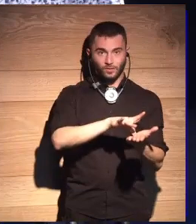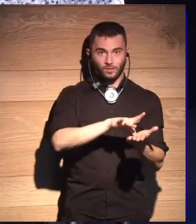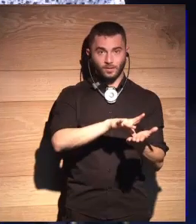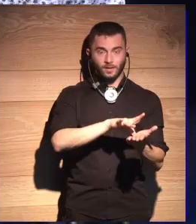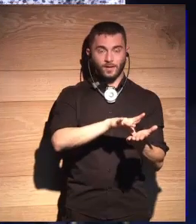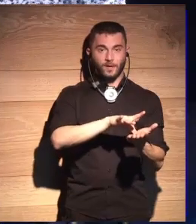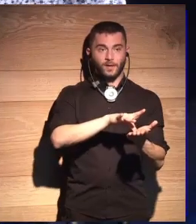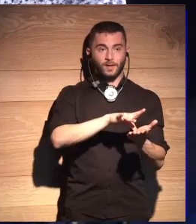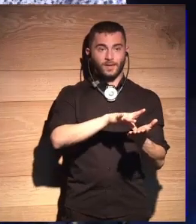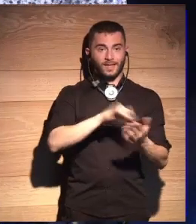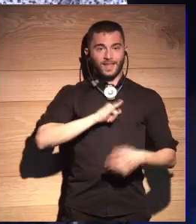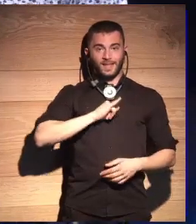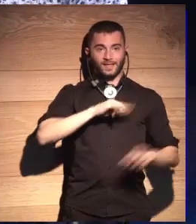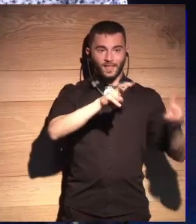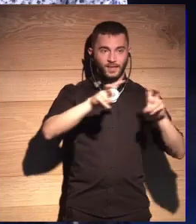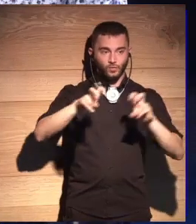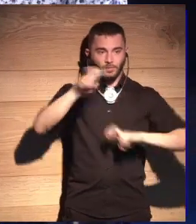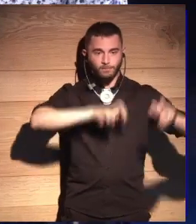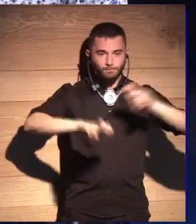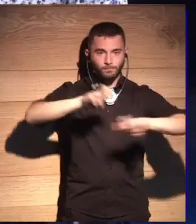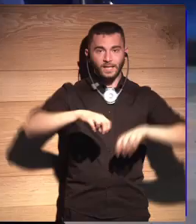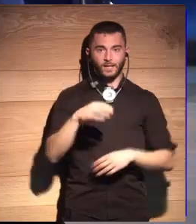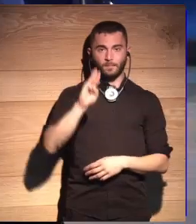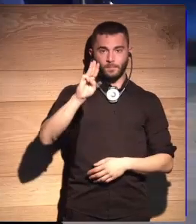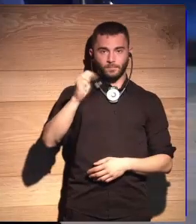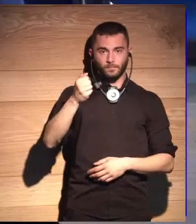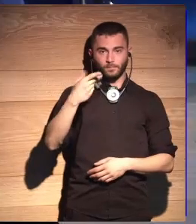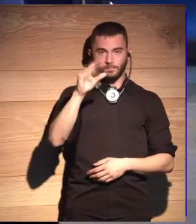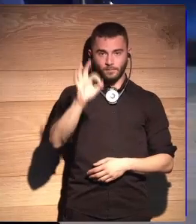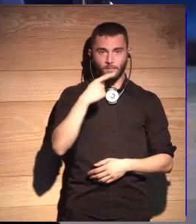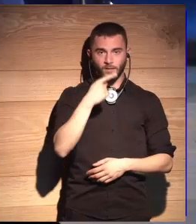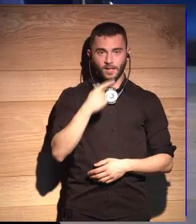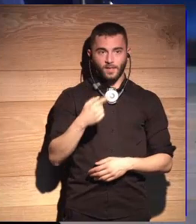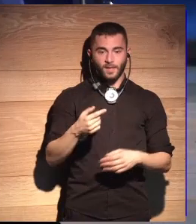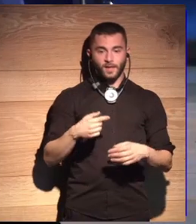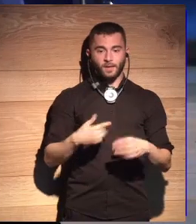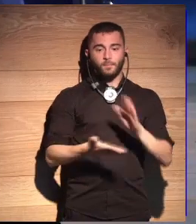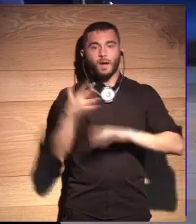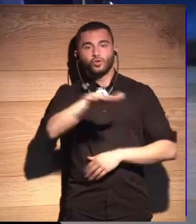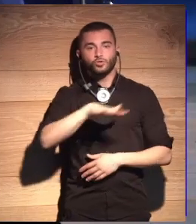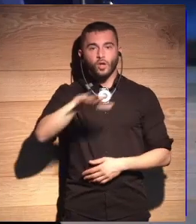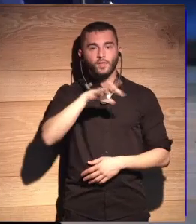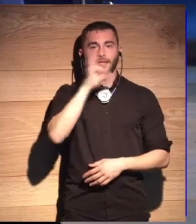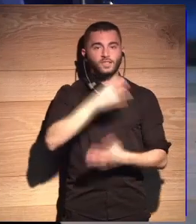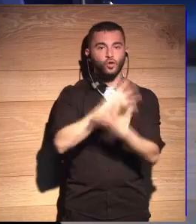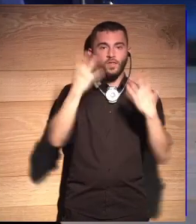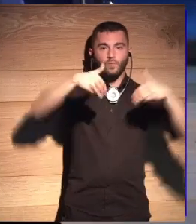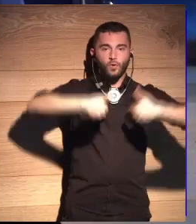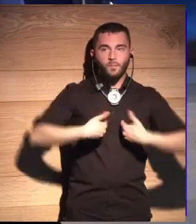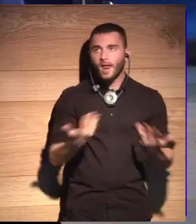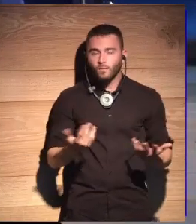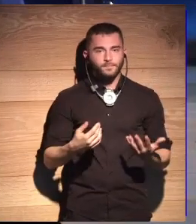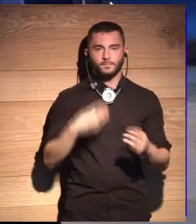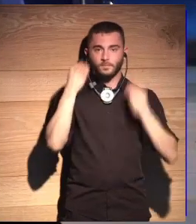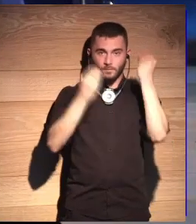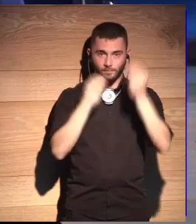before. One of the things that happens with the new search for identities, referring to what Pablo was saying, where